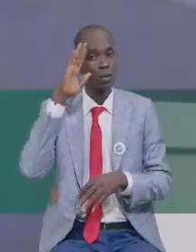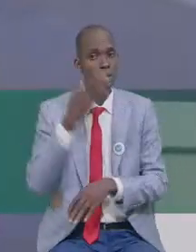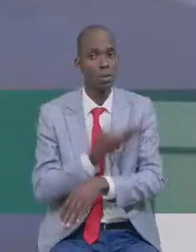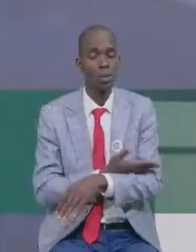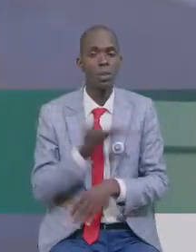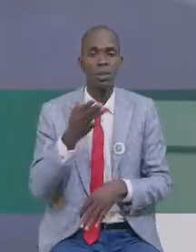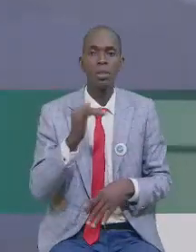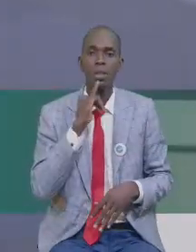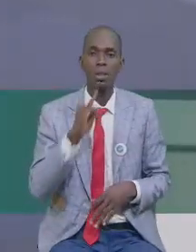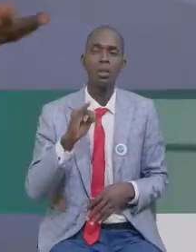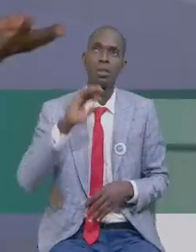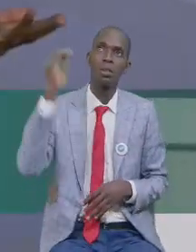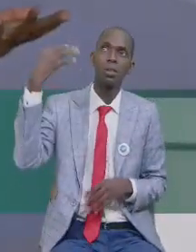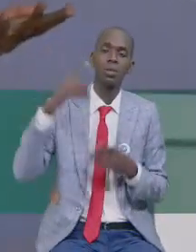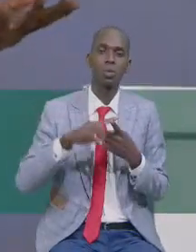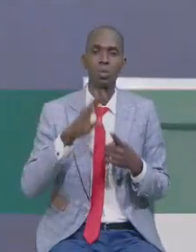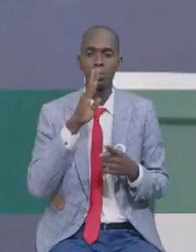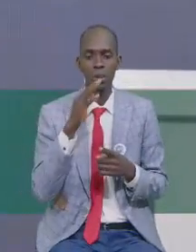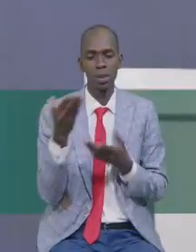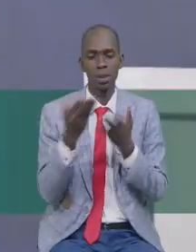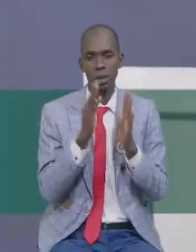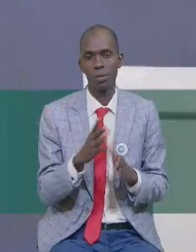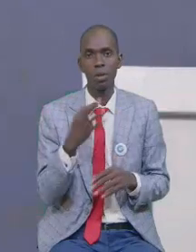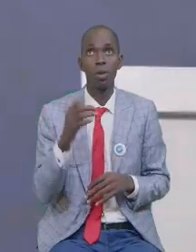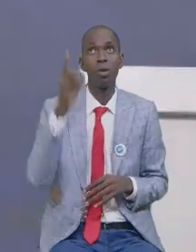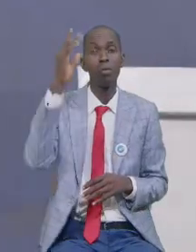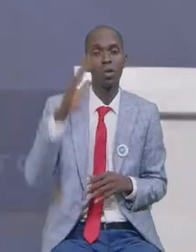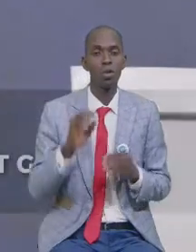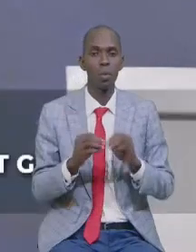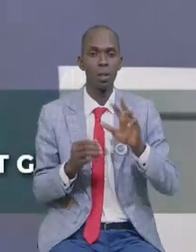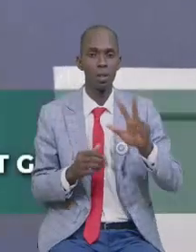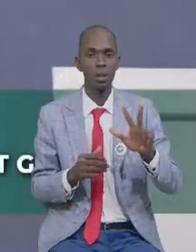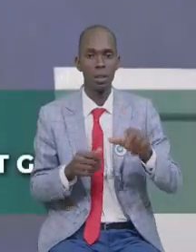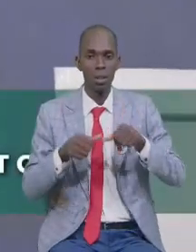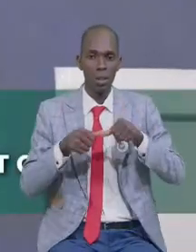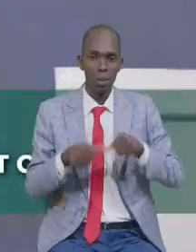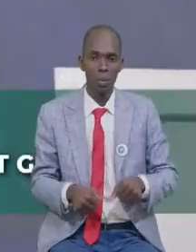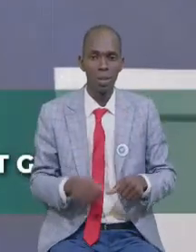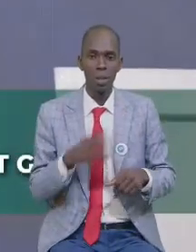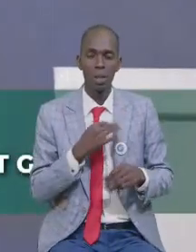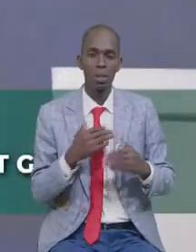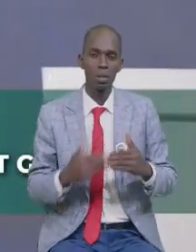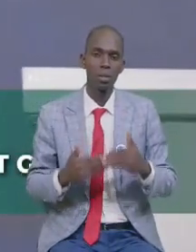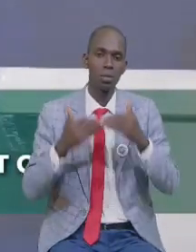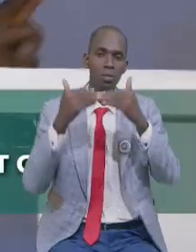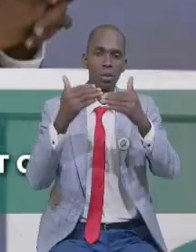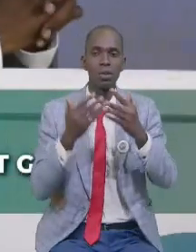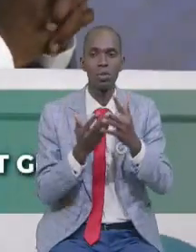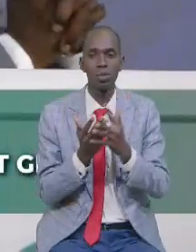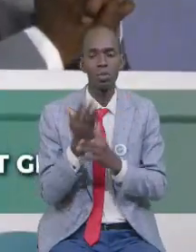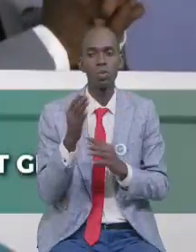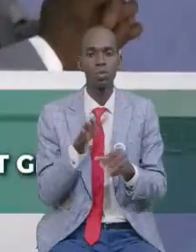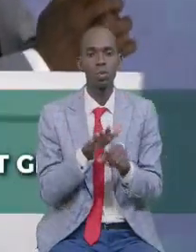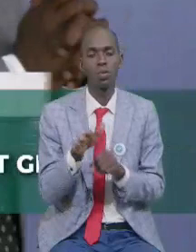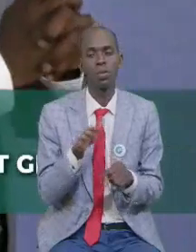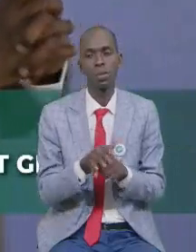a servant of God. Number three, abounding and advancing through sufficient grace.